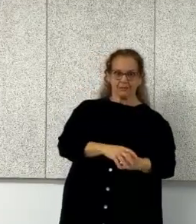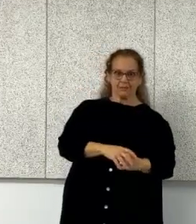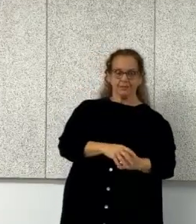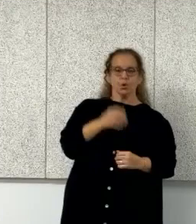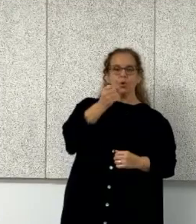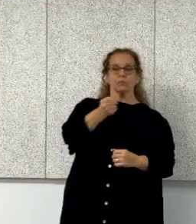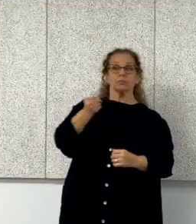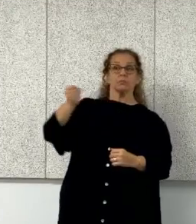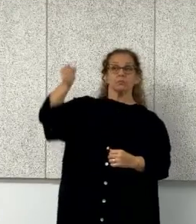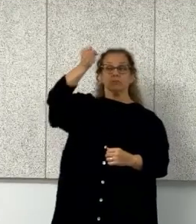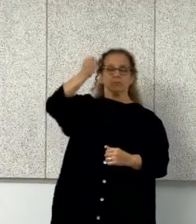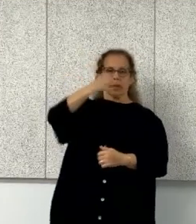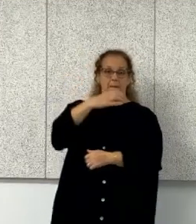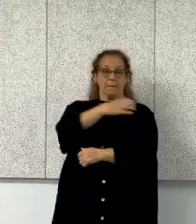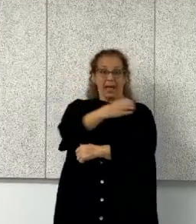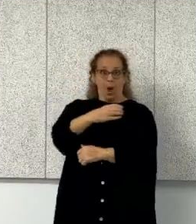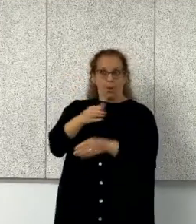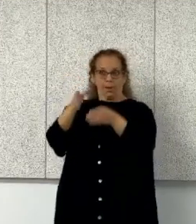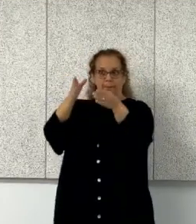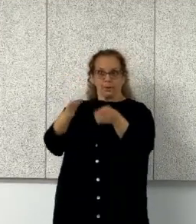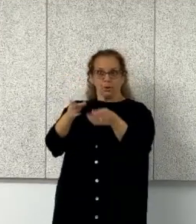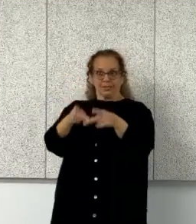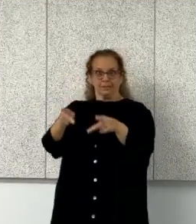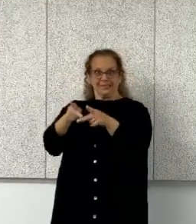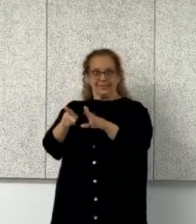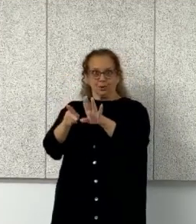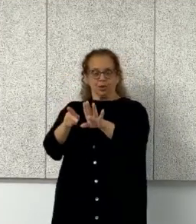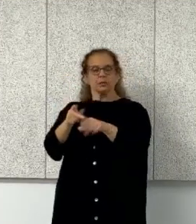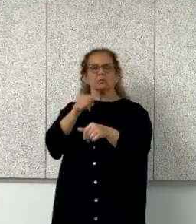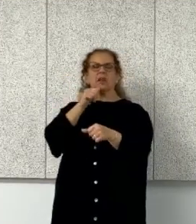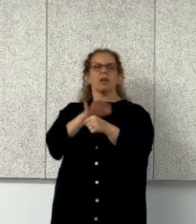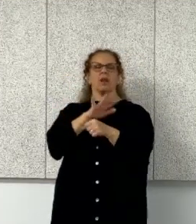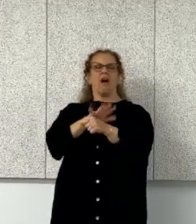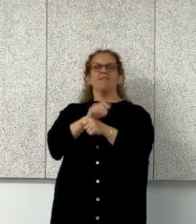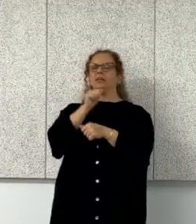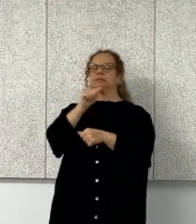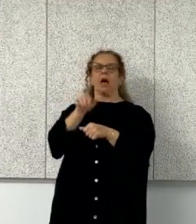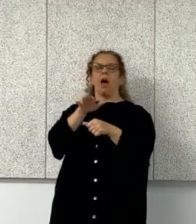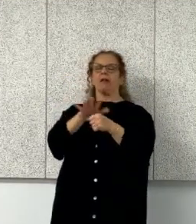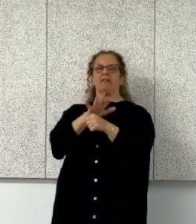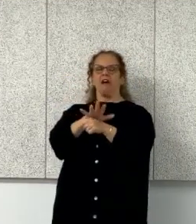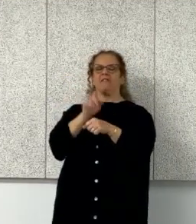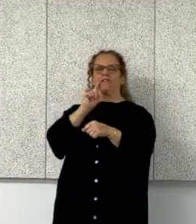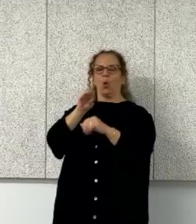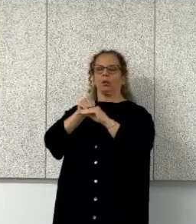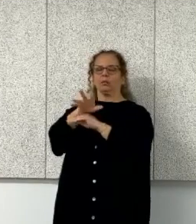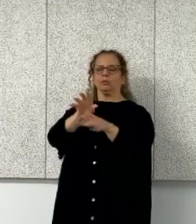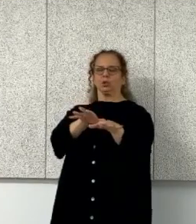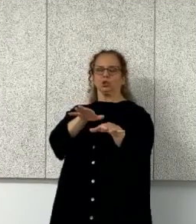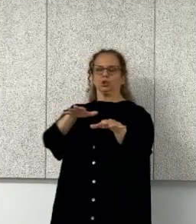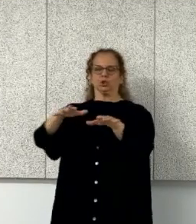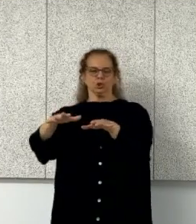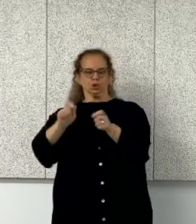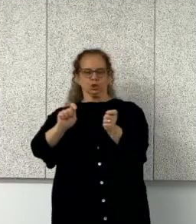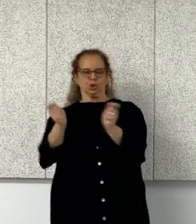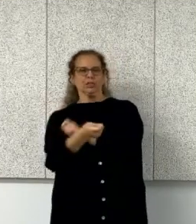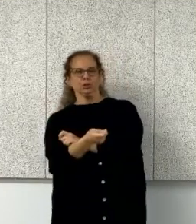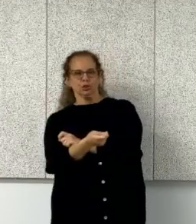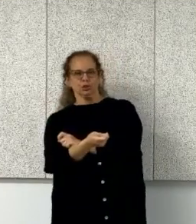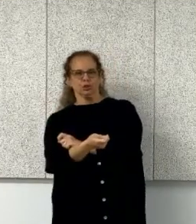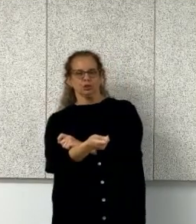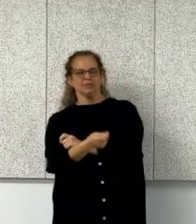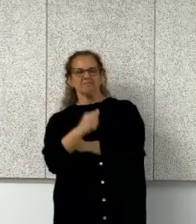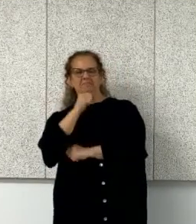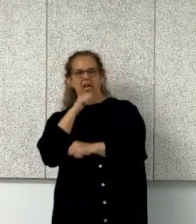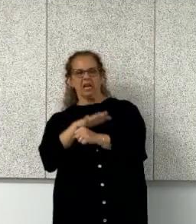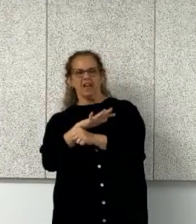of power, in a position of visibility alone, does not shift a system or structure to make it more welcoming. And so the